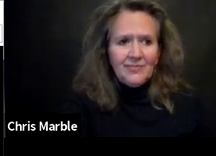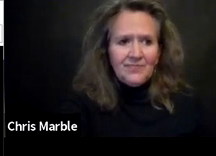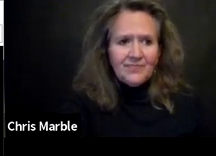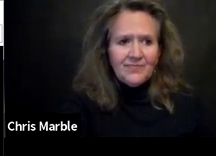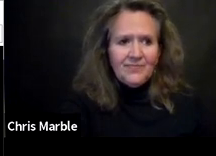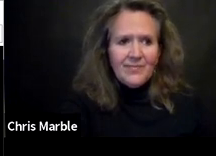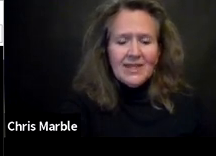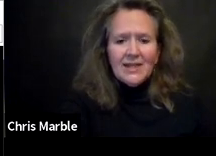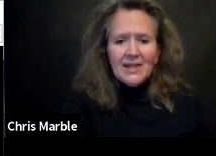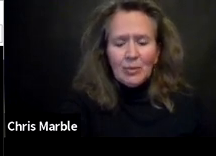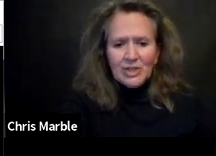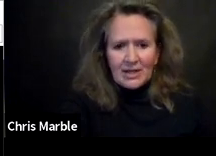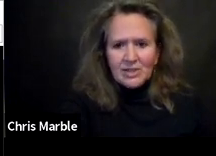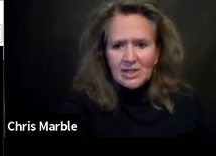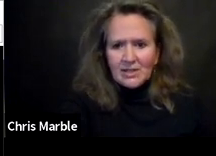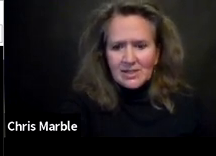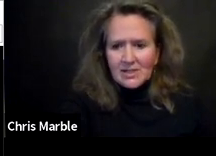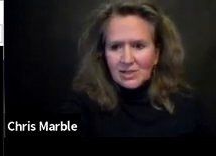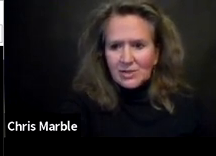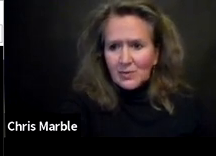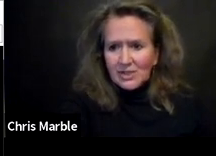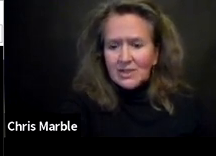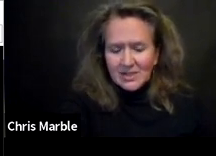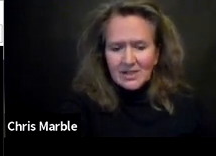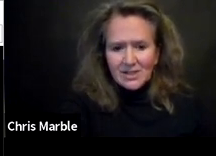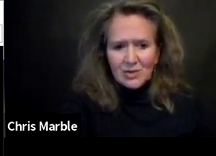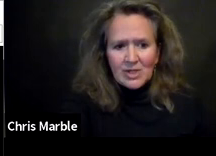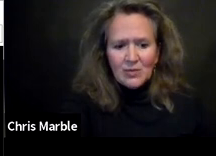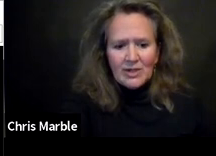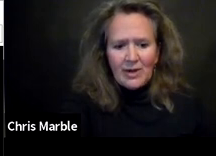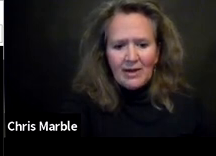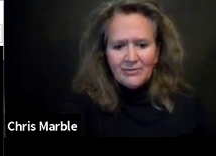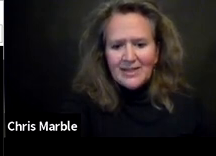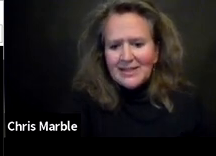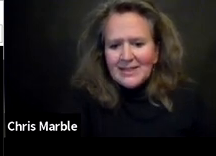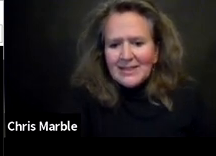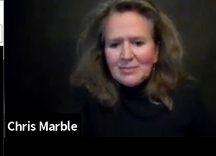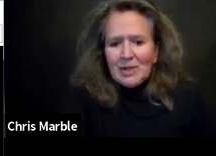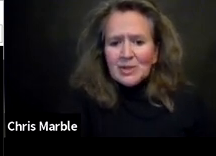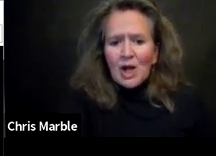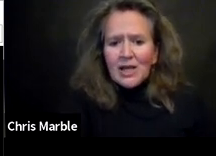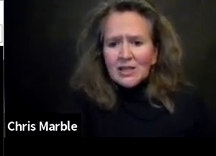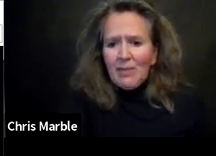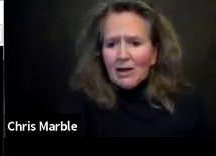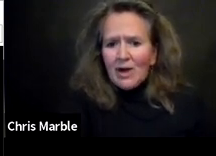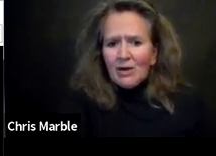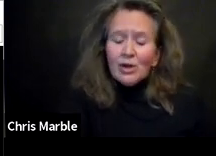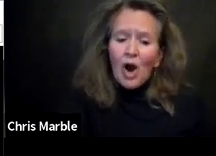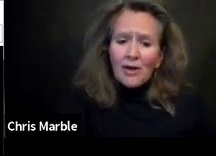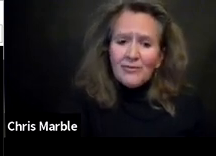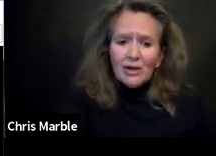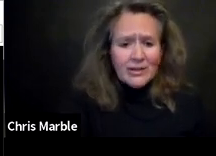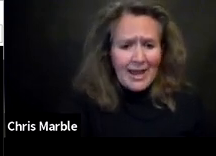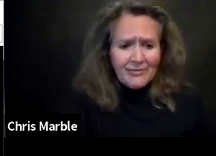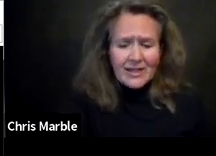in a more challenging listening situation when you have people talking in the background